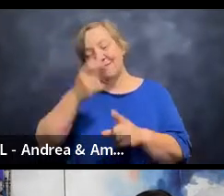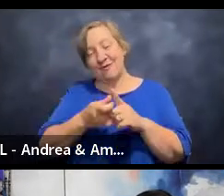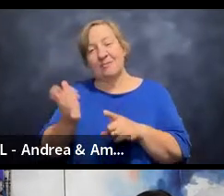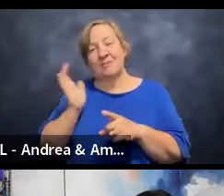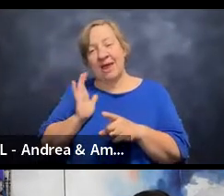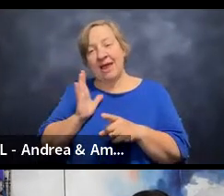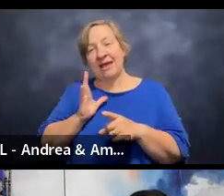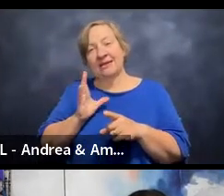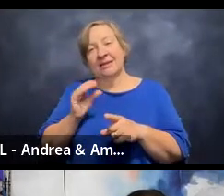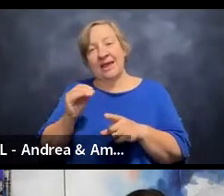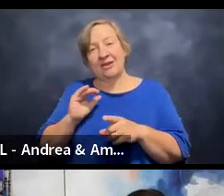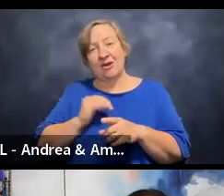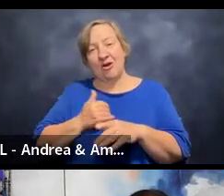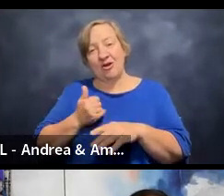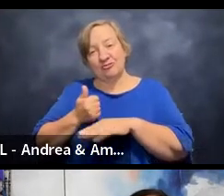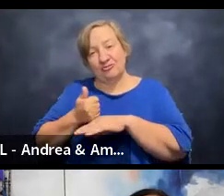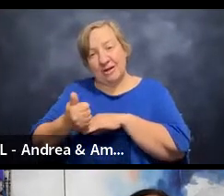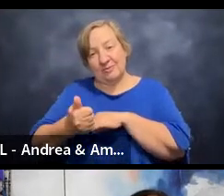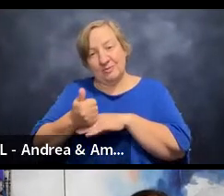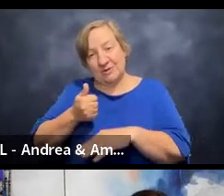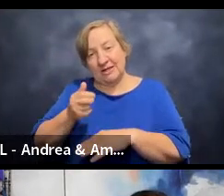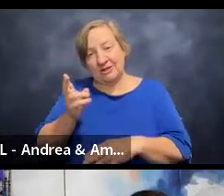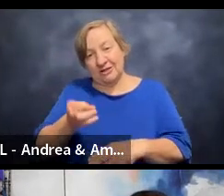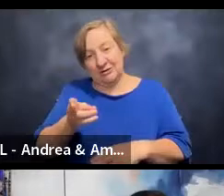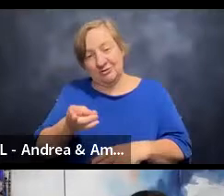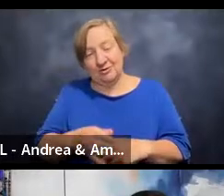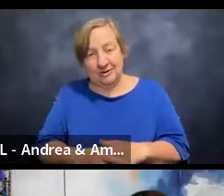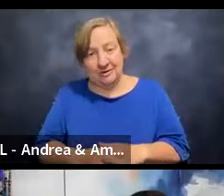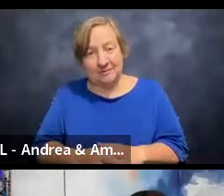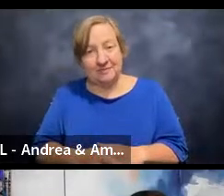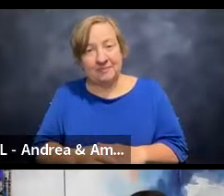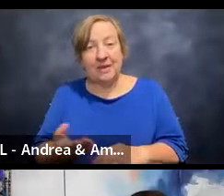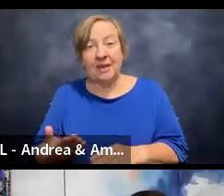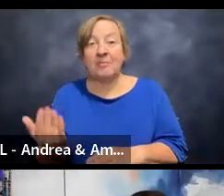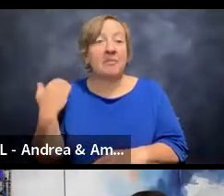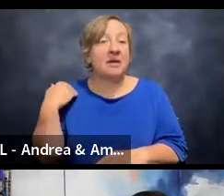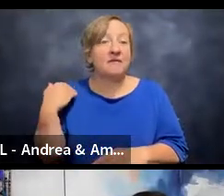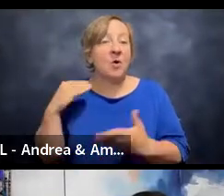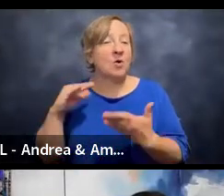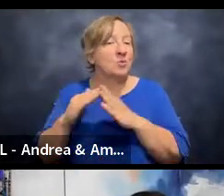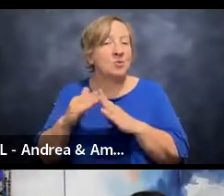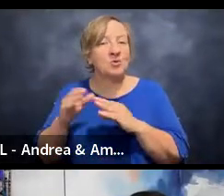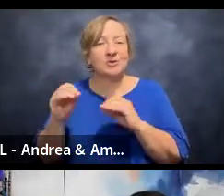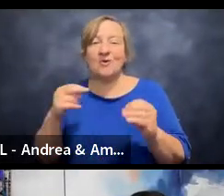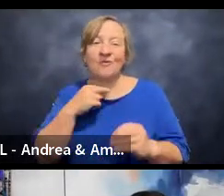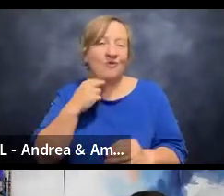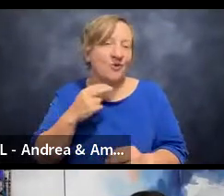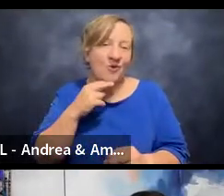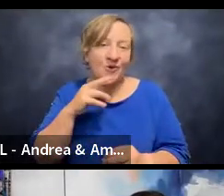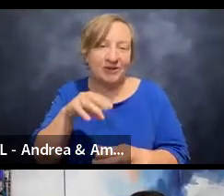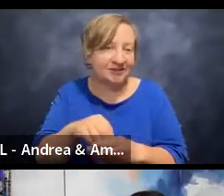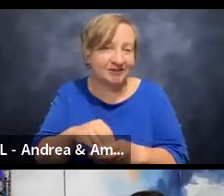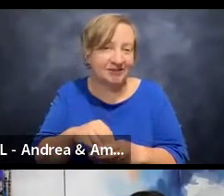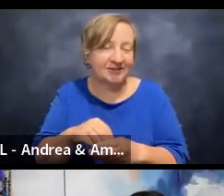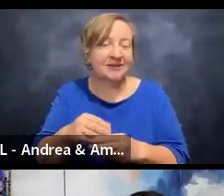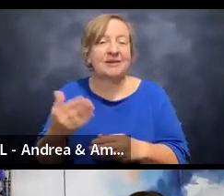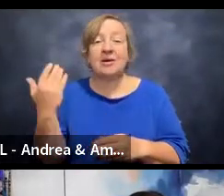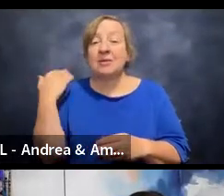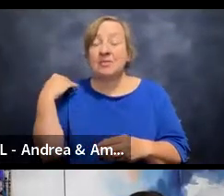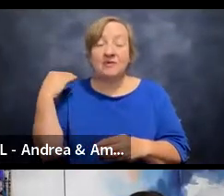in our transportation history. Before, communities didn't have a voice. Before,